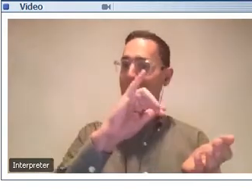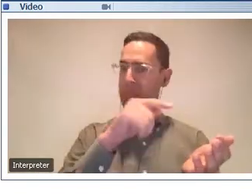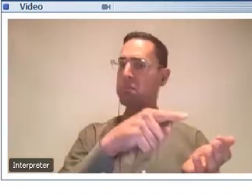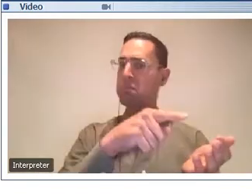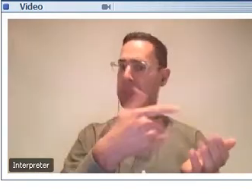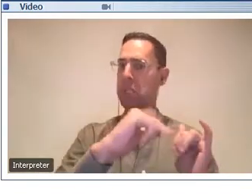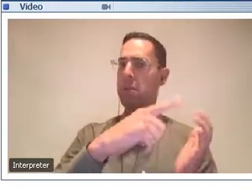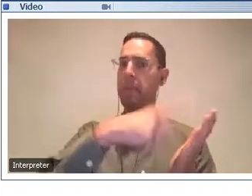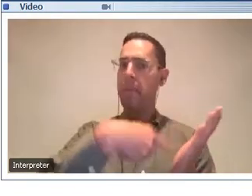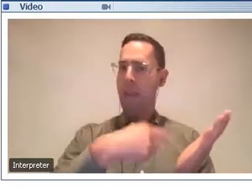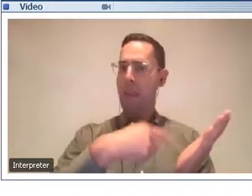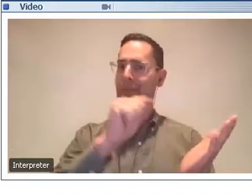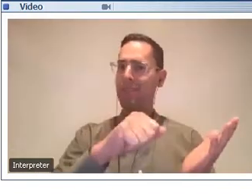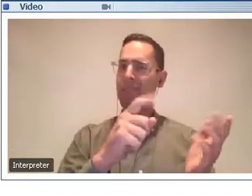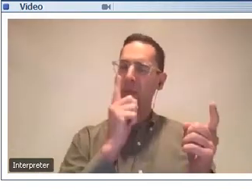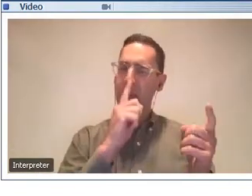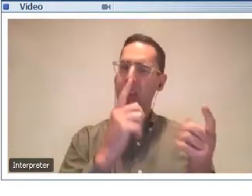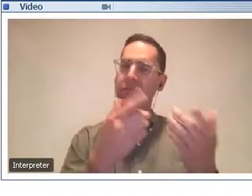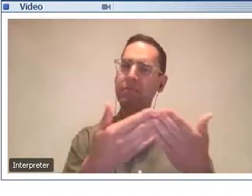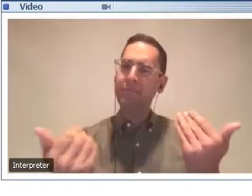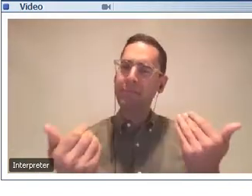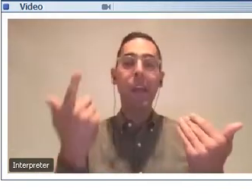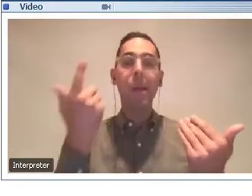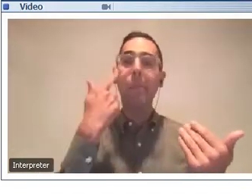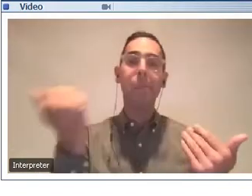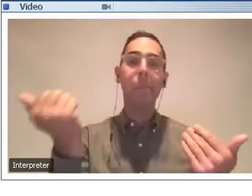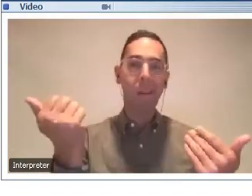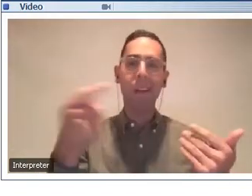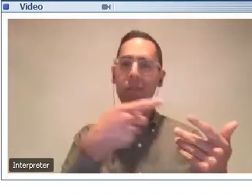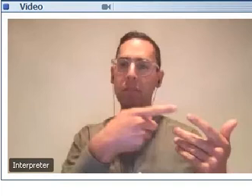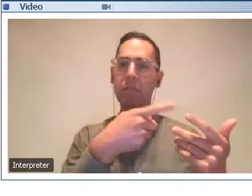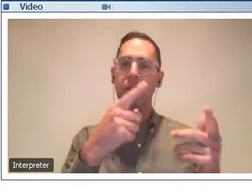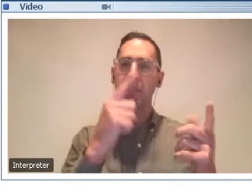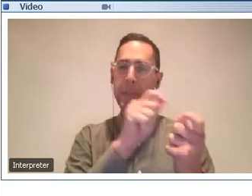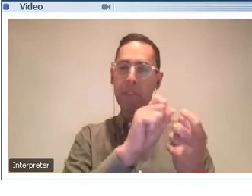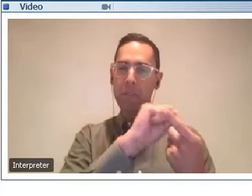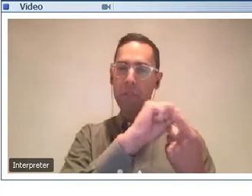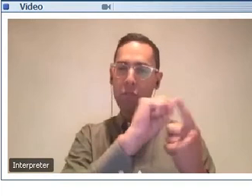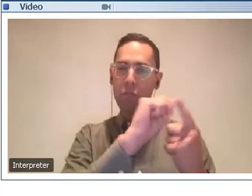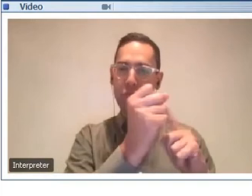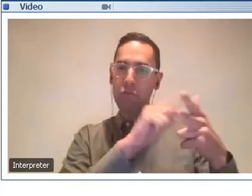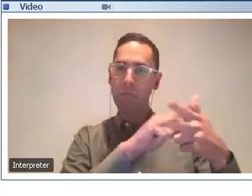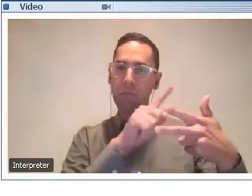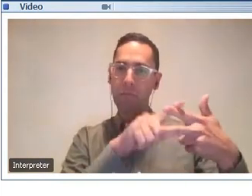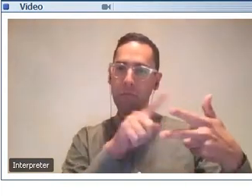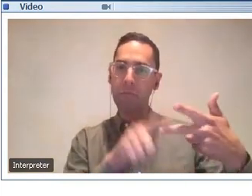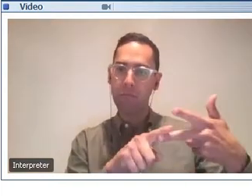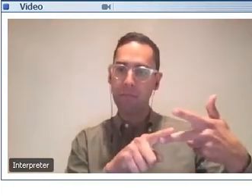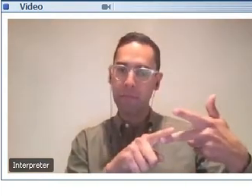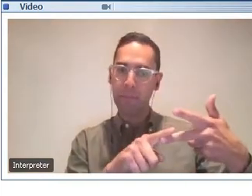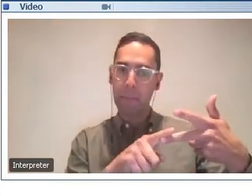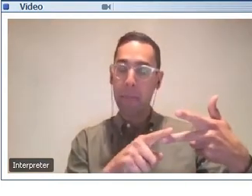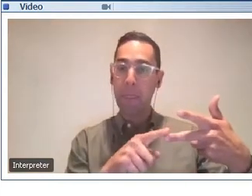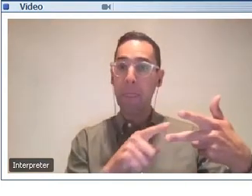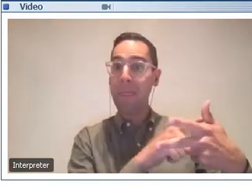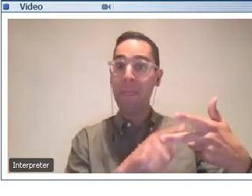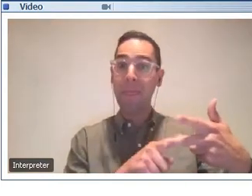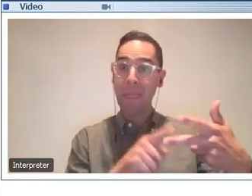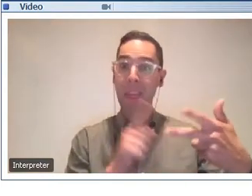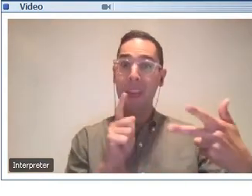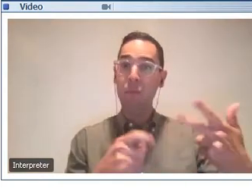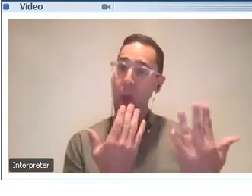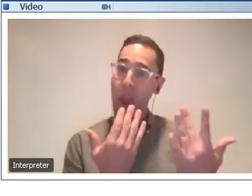for example, paid sick days, paid family and medical leave is typically not leave that you have to accrue. You do